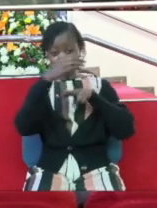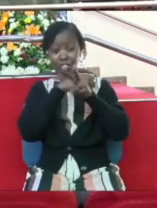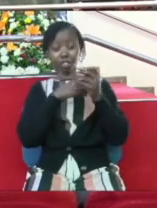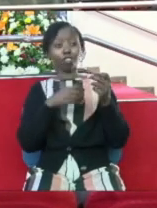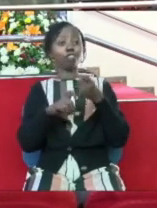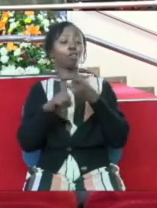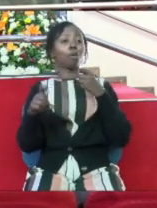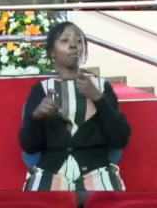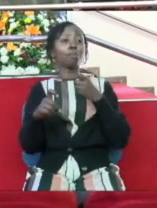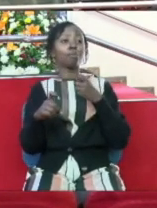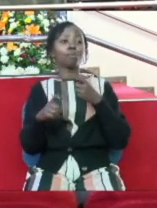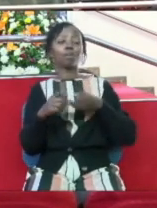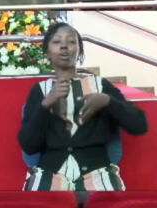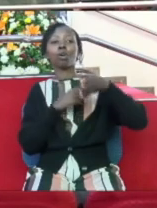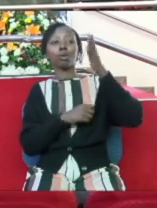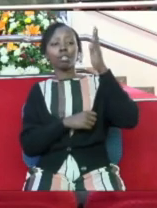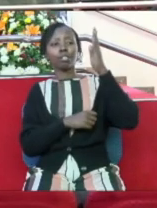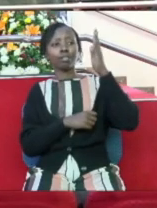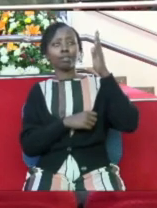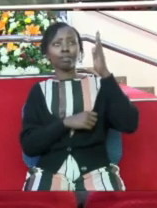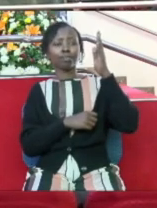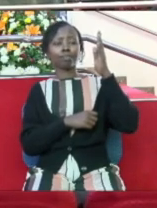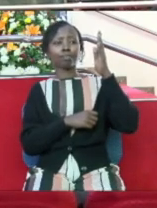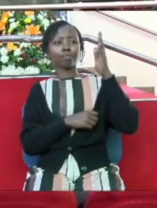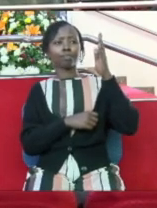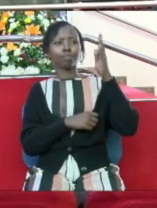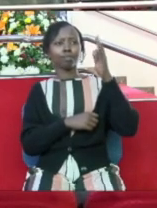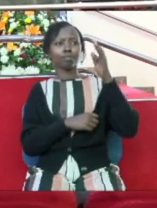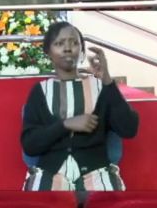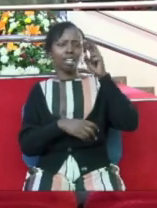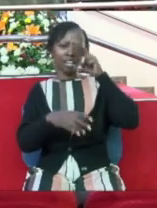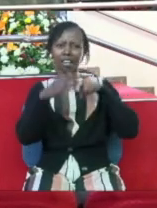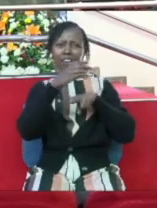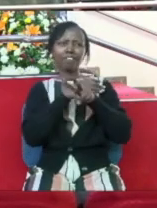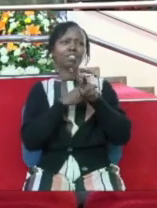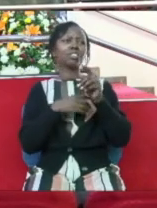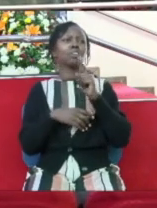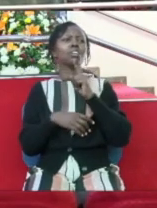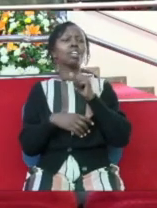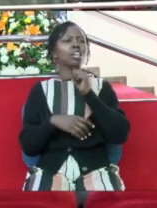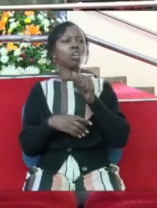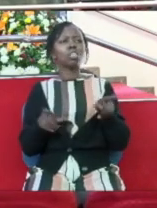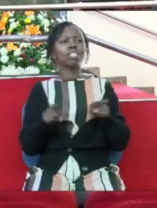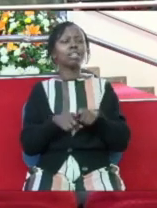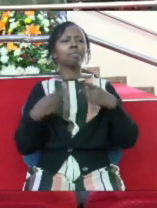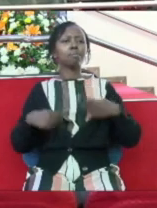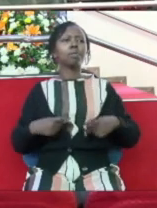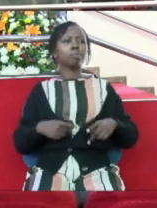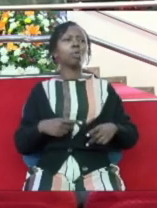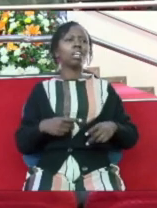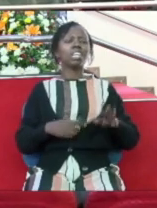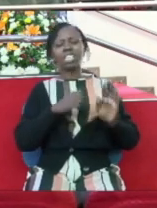kuachilia udhihirisho uvio ambao unakuja. And by the way, a revival is not people jumping and singing. Na ufufuo sio watu kuruka na kuimba